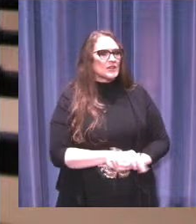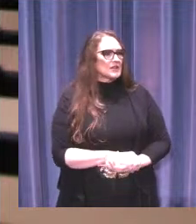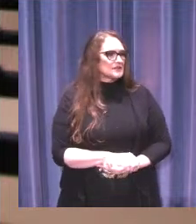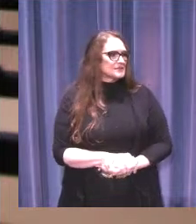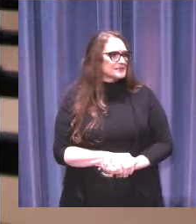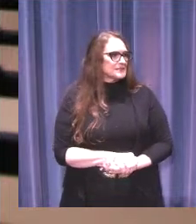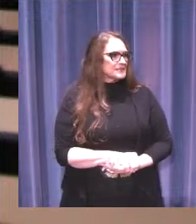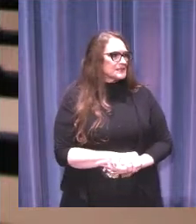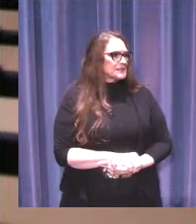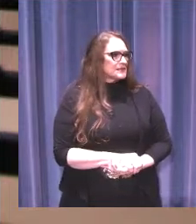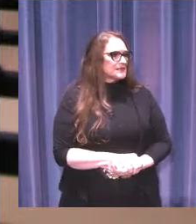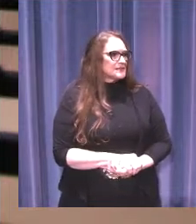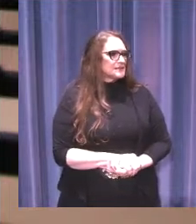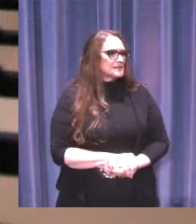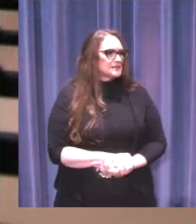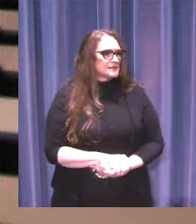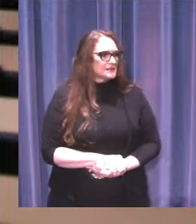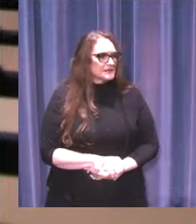Art?